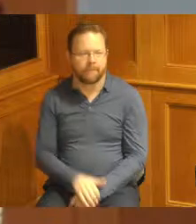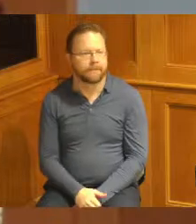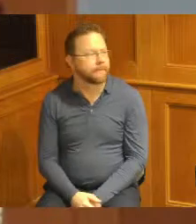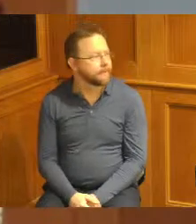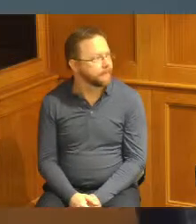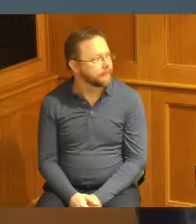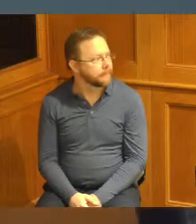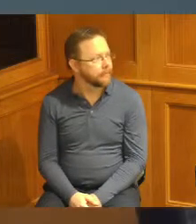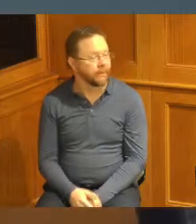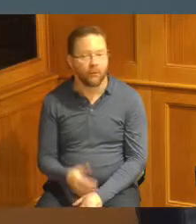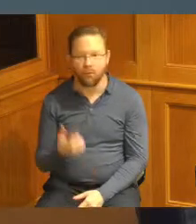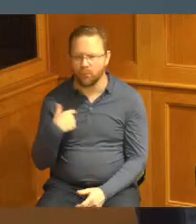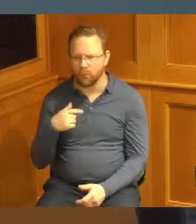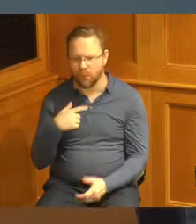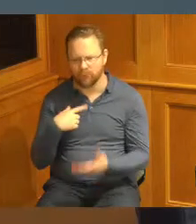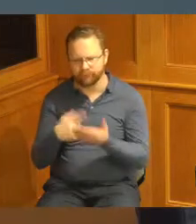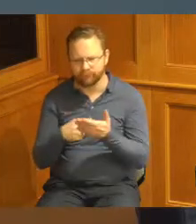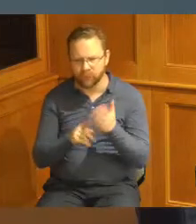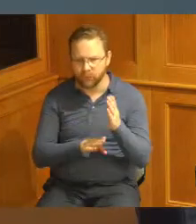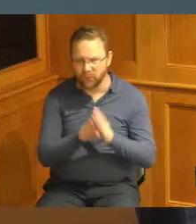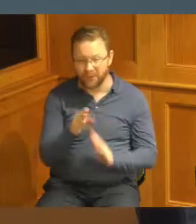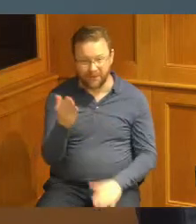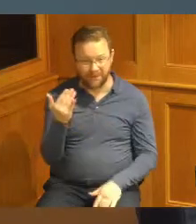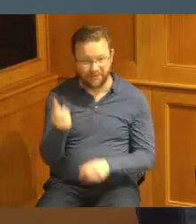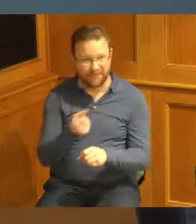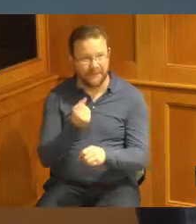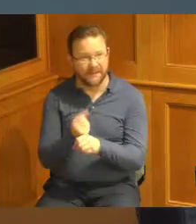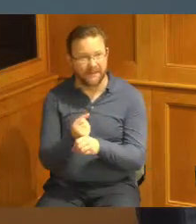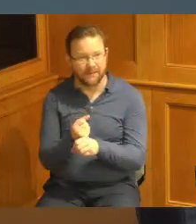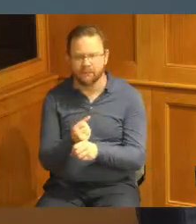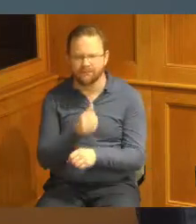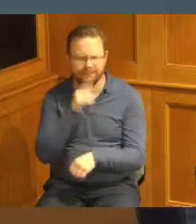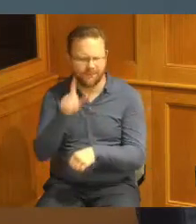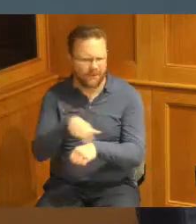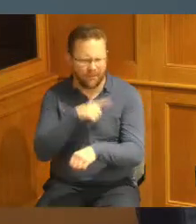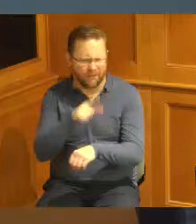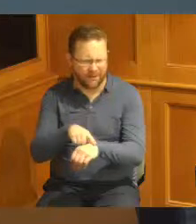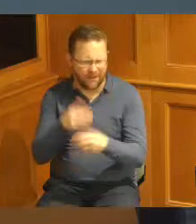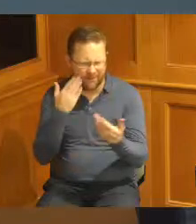Well, as we look at growth, I mean, 15 years is really not a long time,